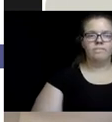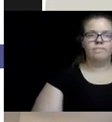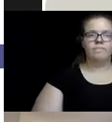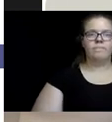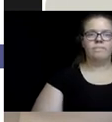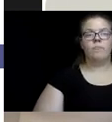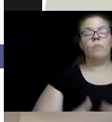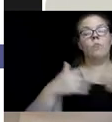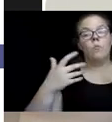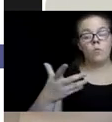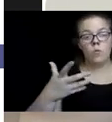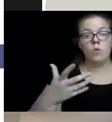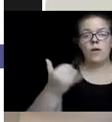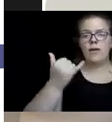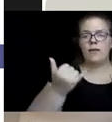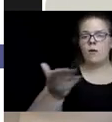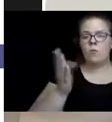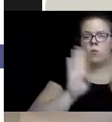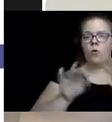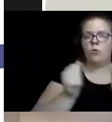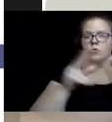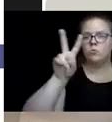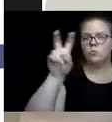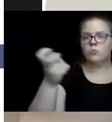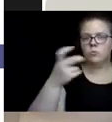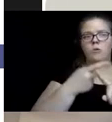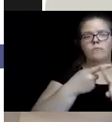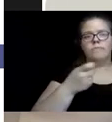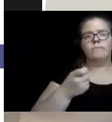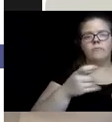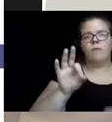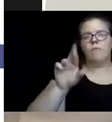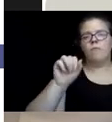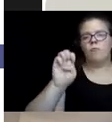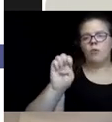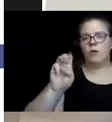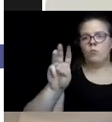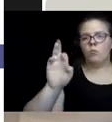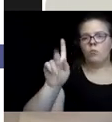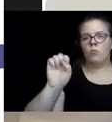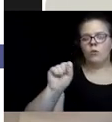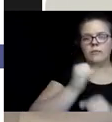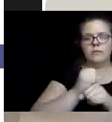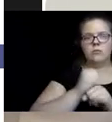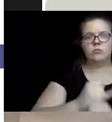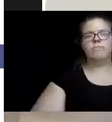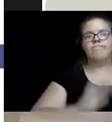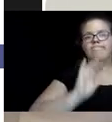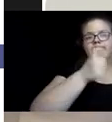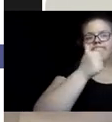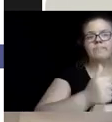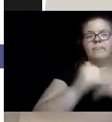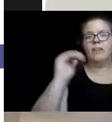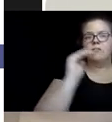So with that, I'd like to close with a quote from Frameworks Institute, which I mentioned before. Creating a just